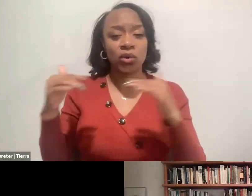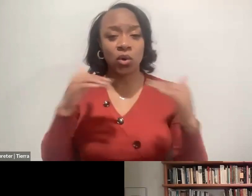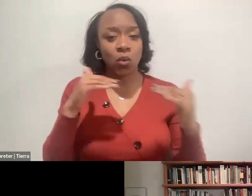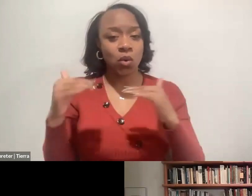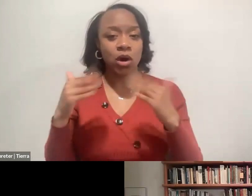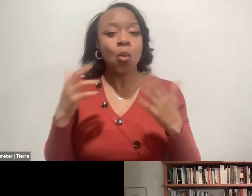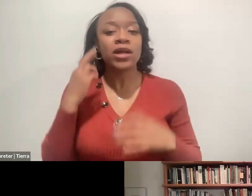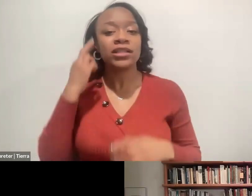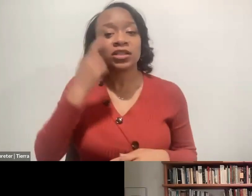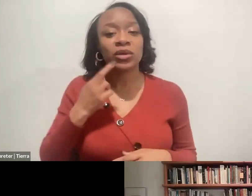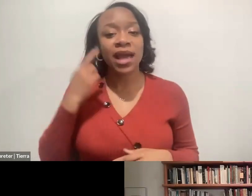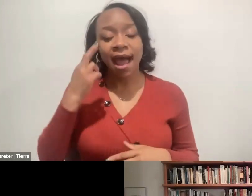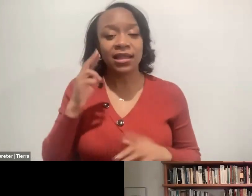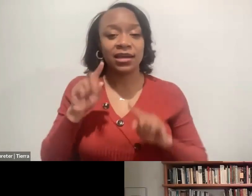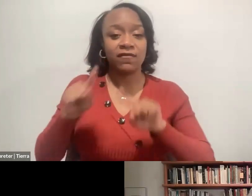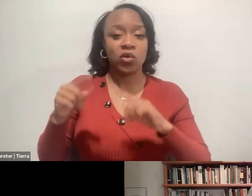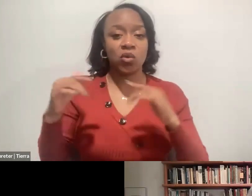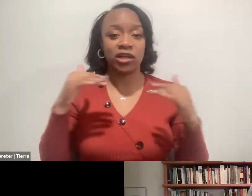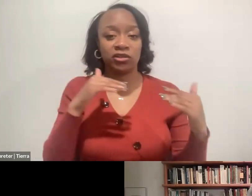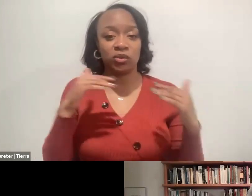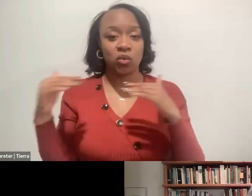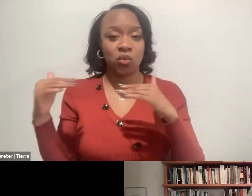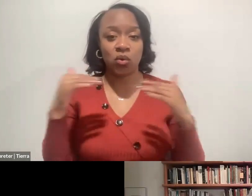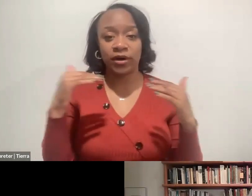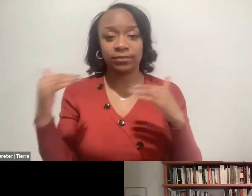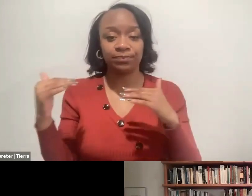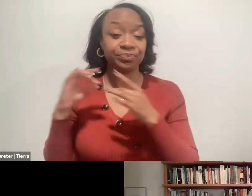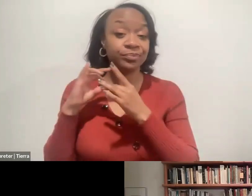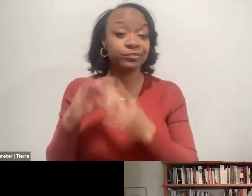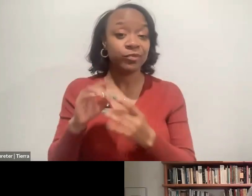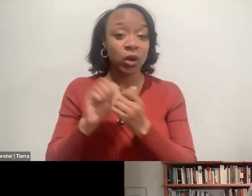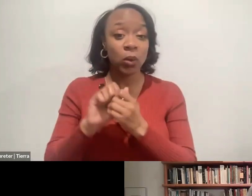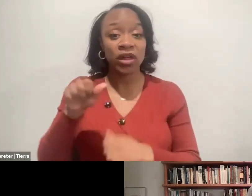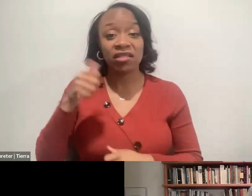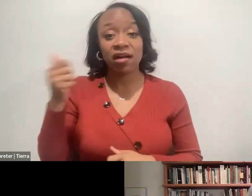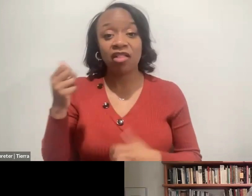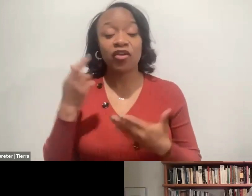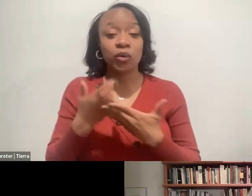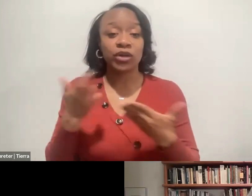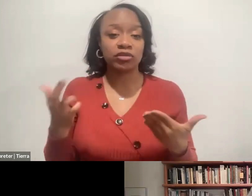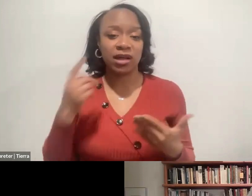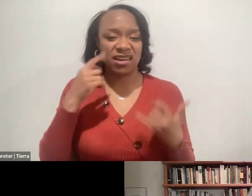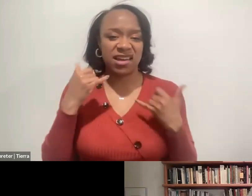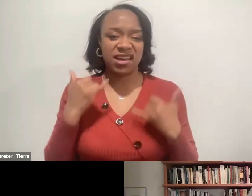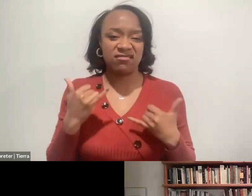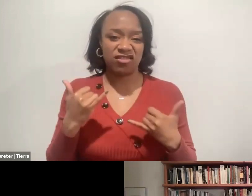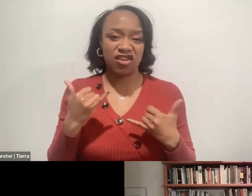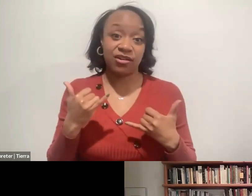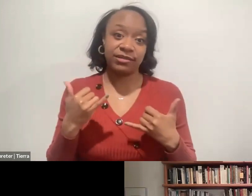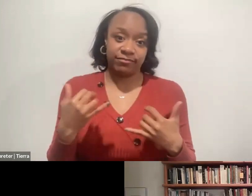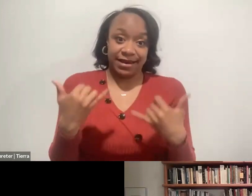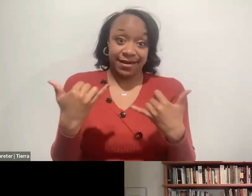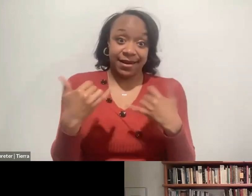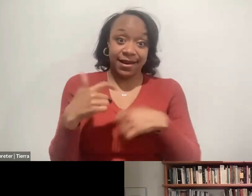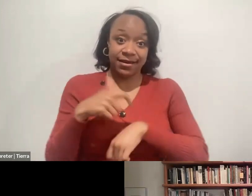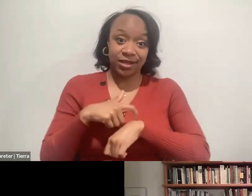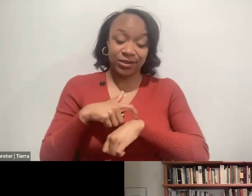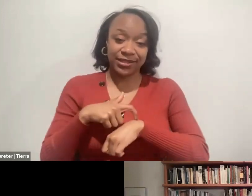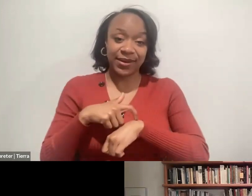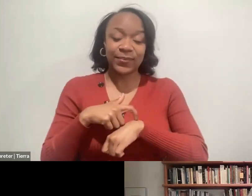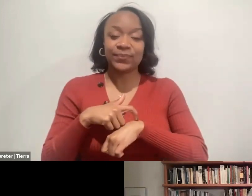And in terms of other resources, I think of in the current time, in real time,